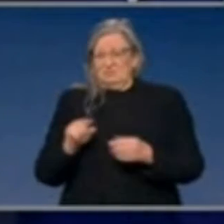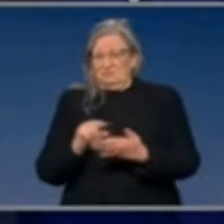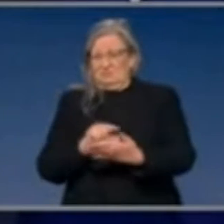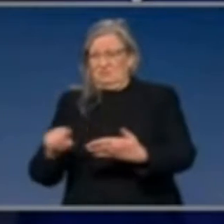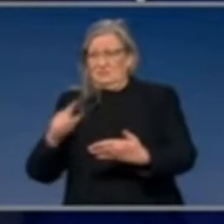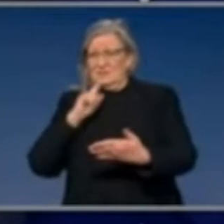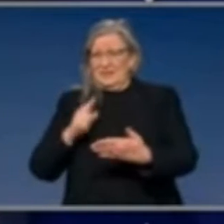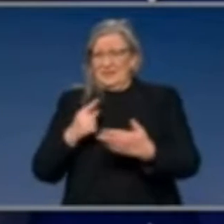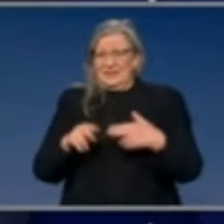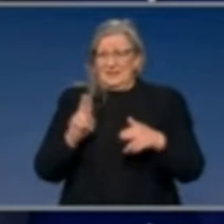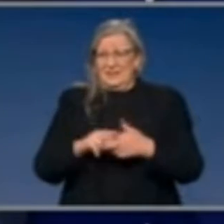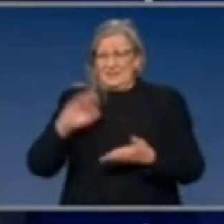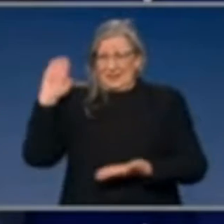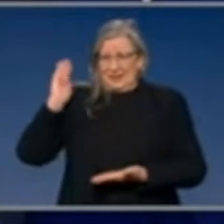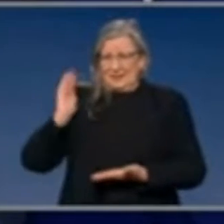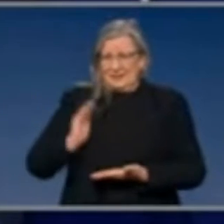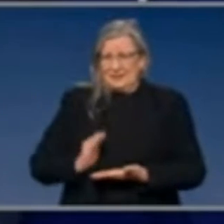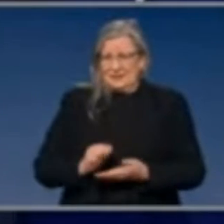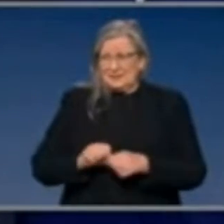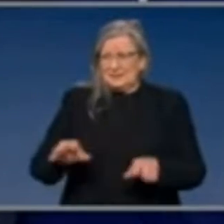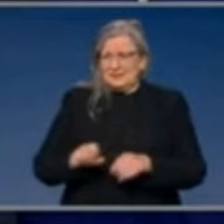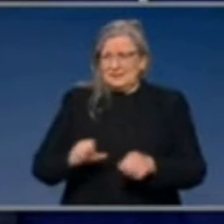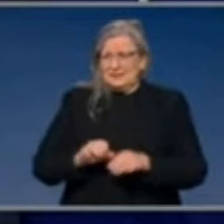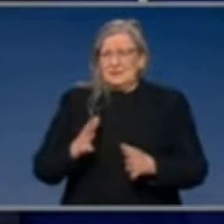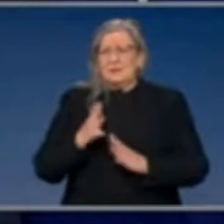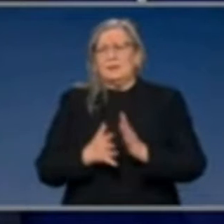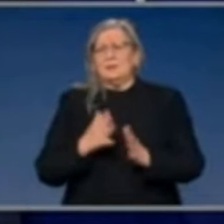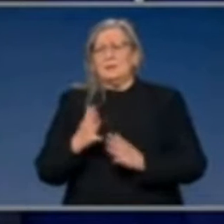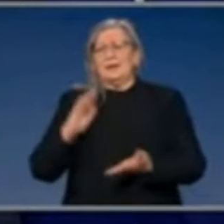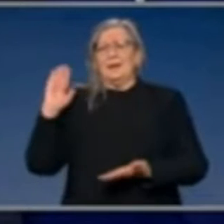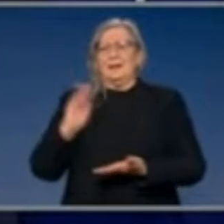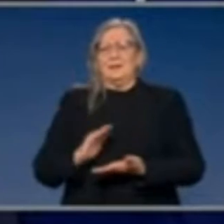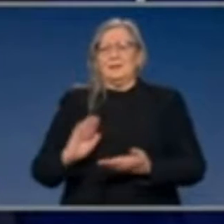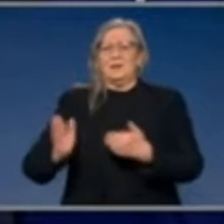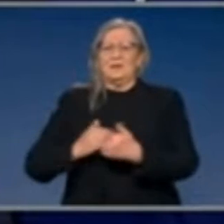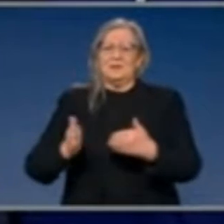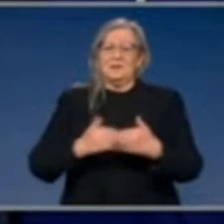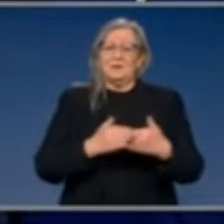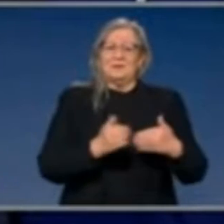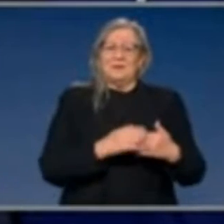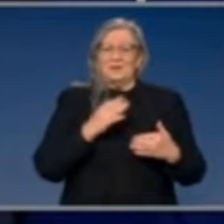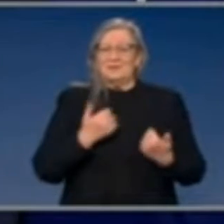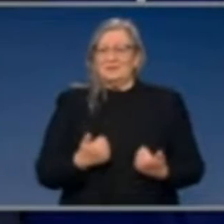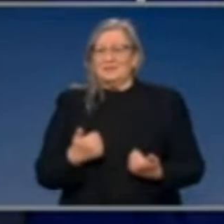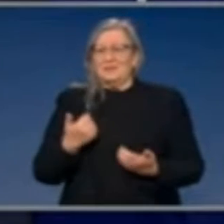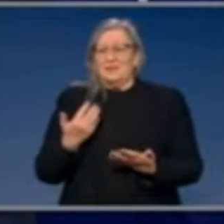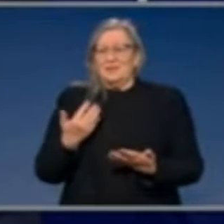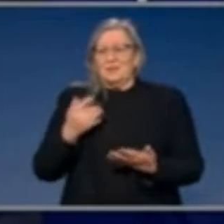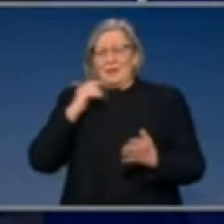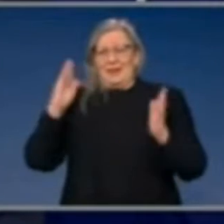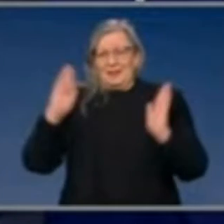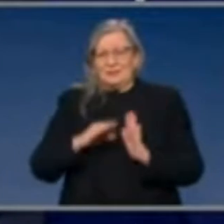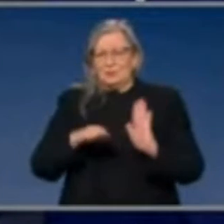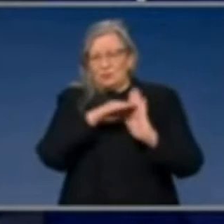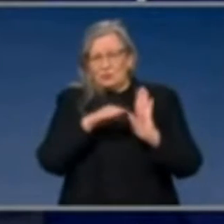number and severity of outbreaks resulting in school closures and extensive public health interventions would also likely reduce disruption